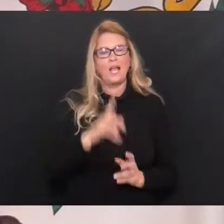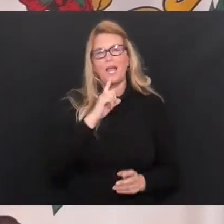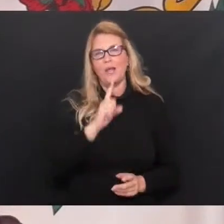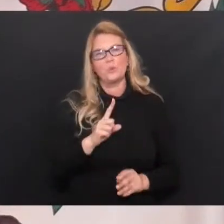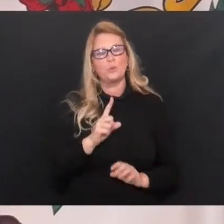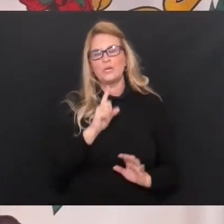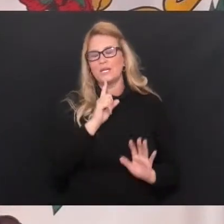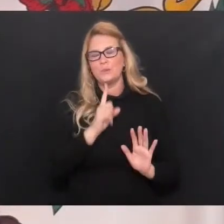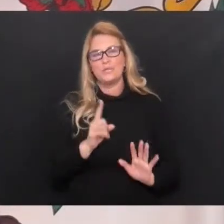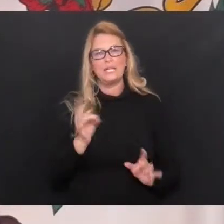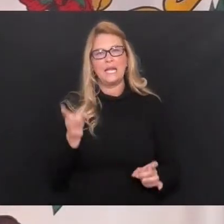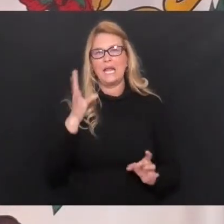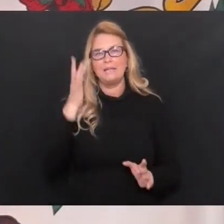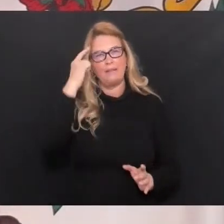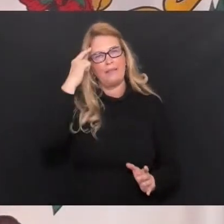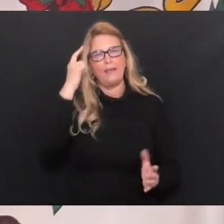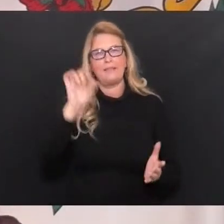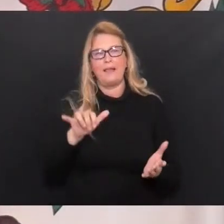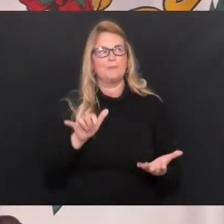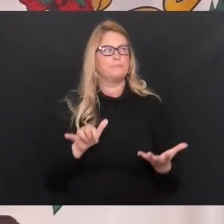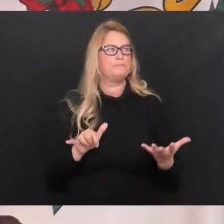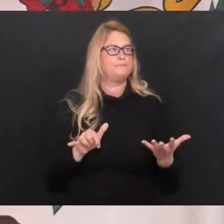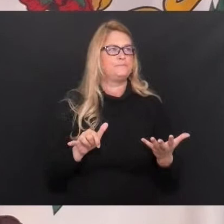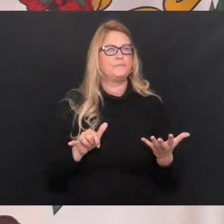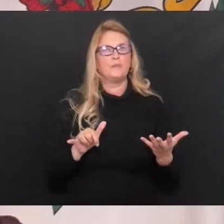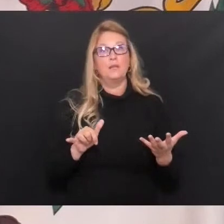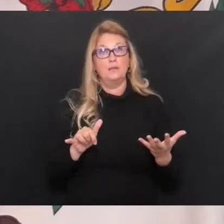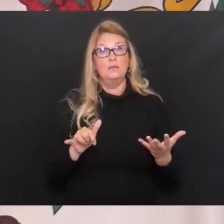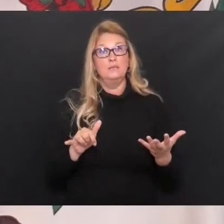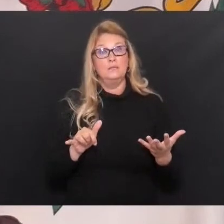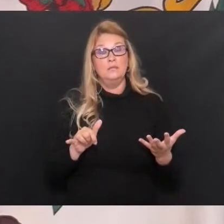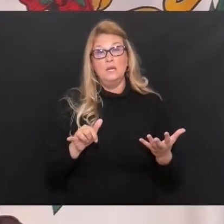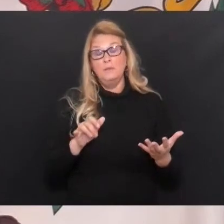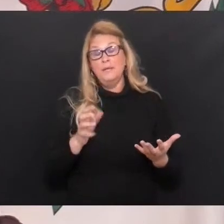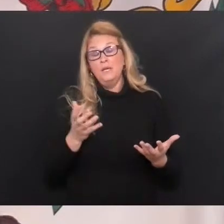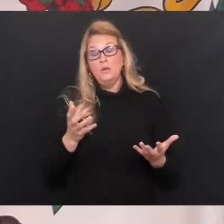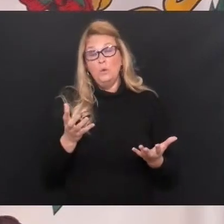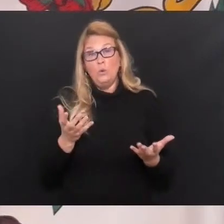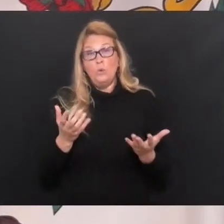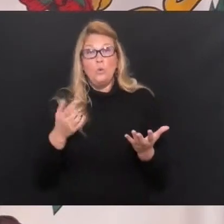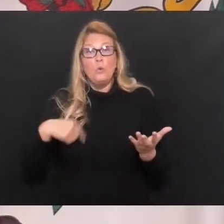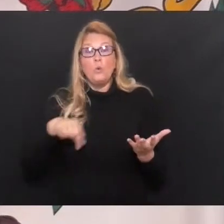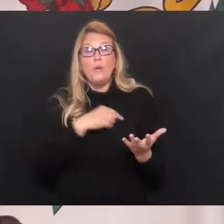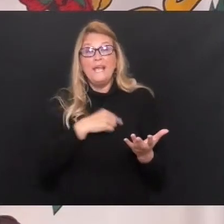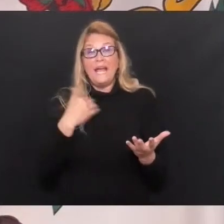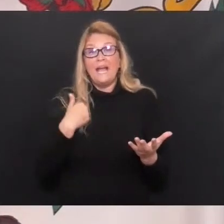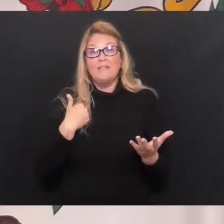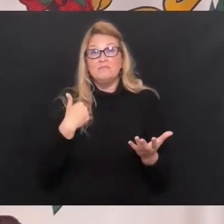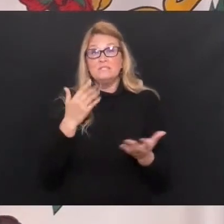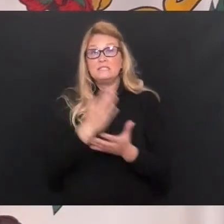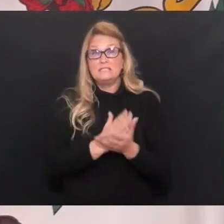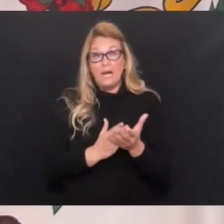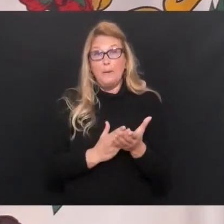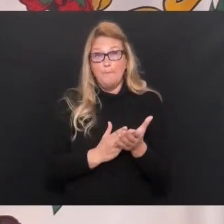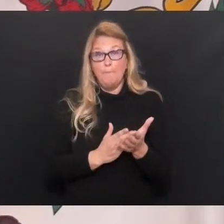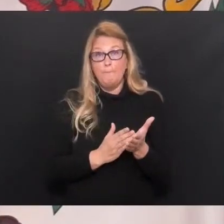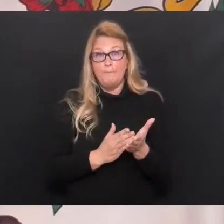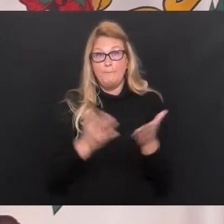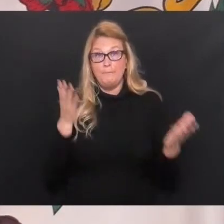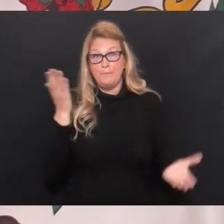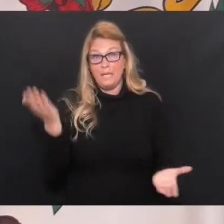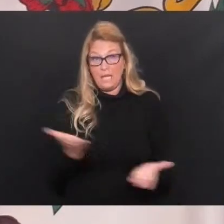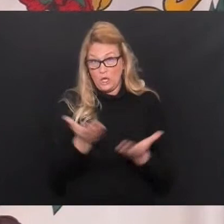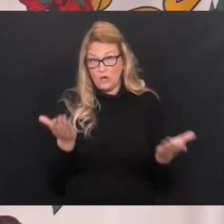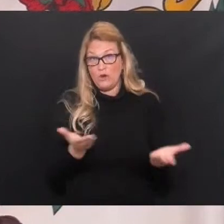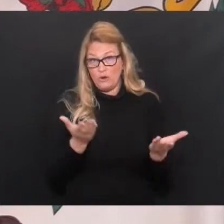think that then there are factions right in our own midst here, you know, that are